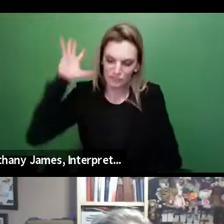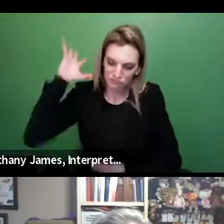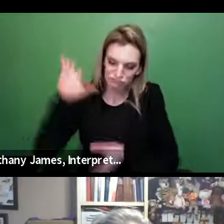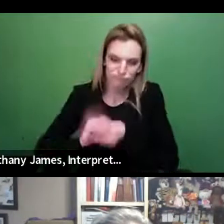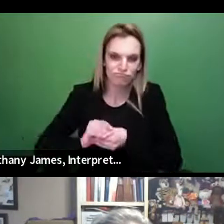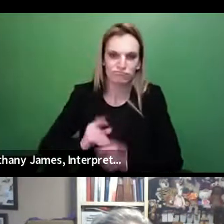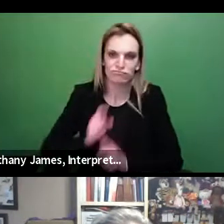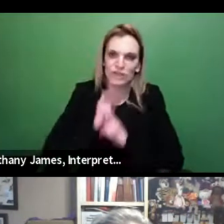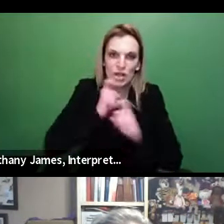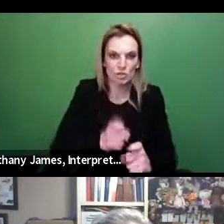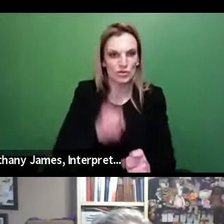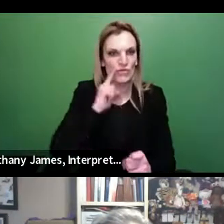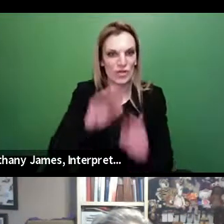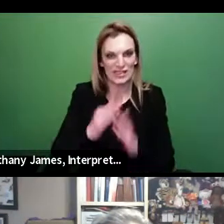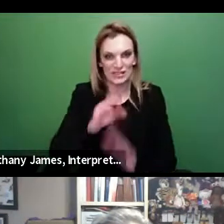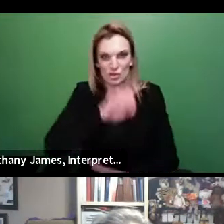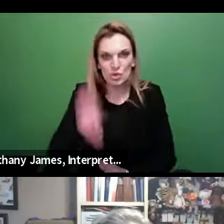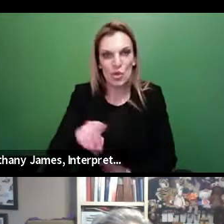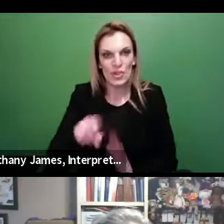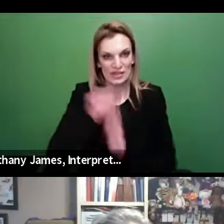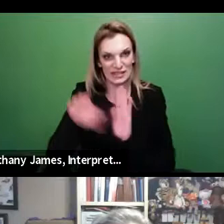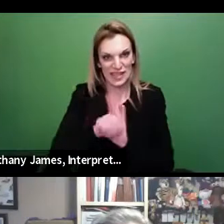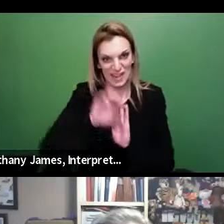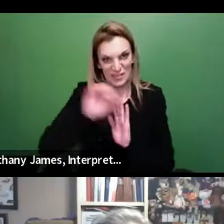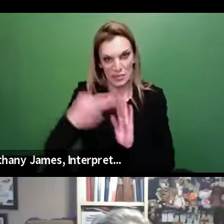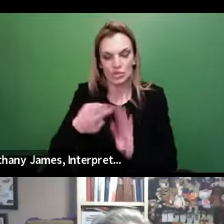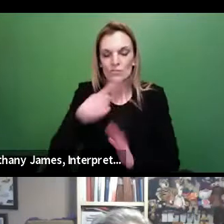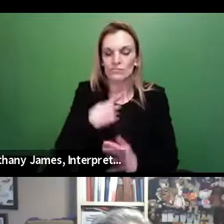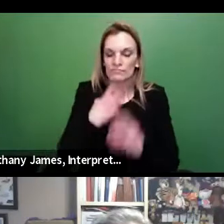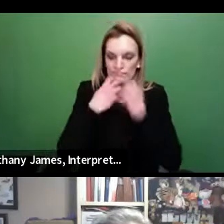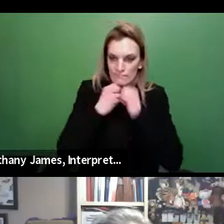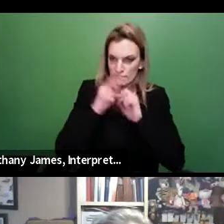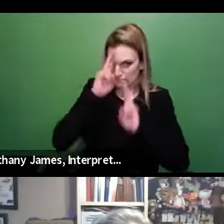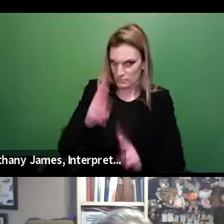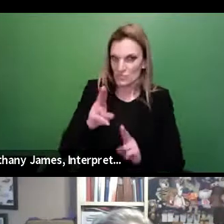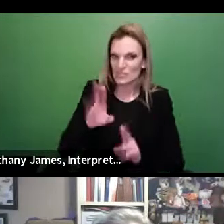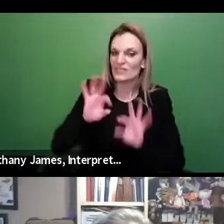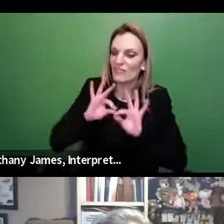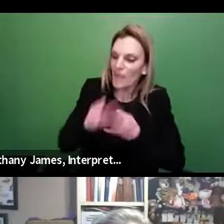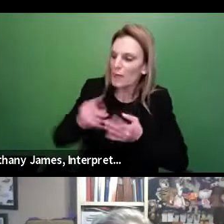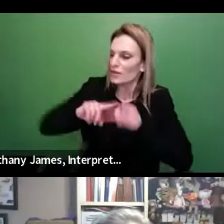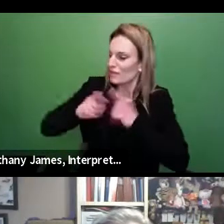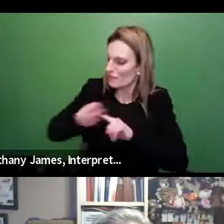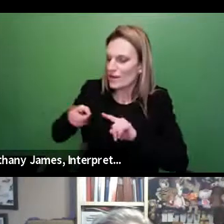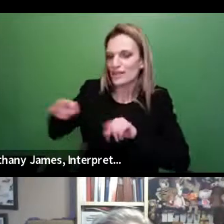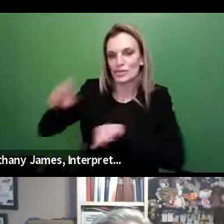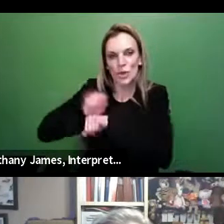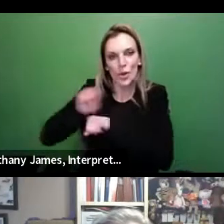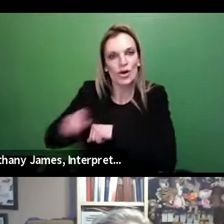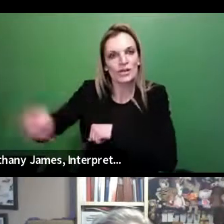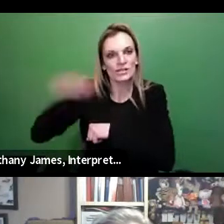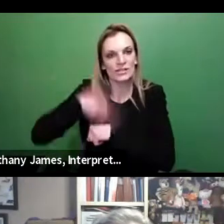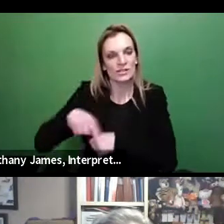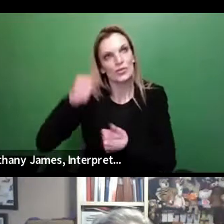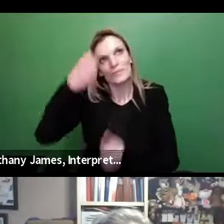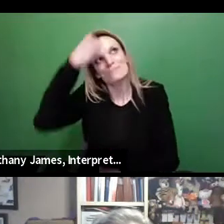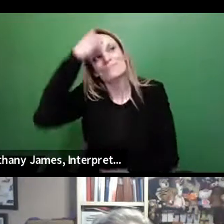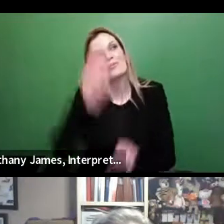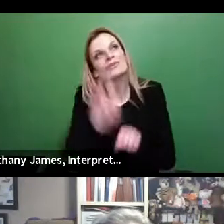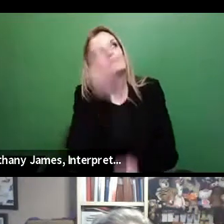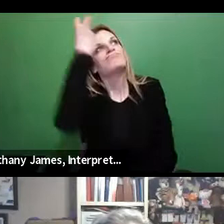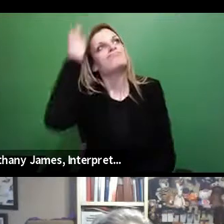city of Detroit, the state of Michigan, and beyond. We join his family, friends, and colleagues in remembering him as a torchbearer who loved the